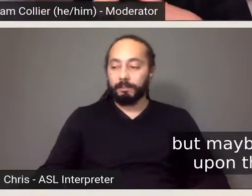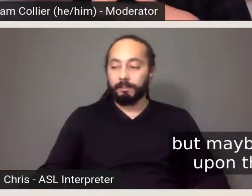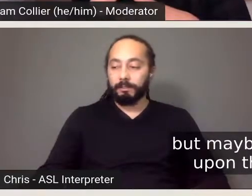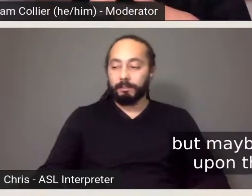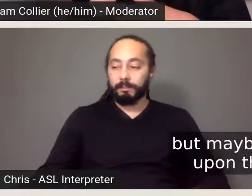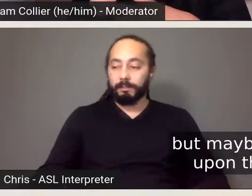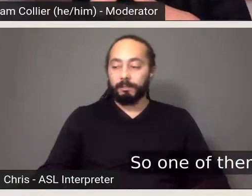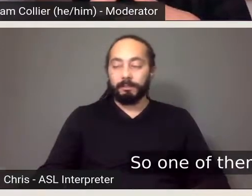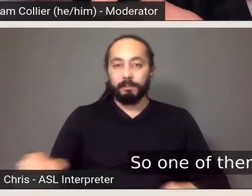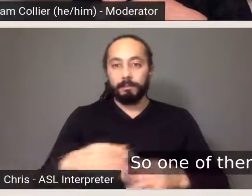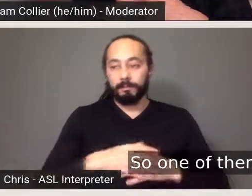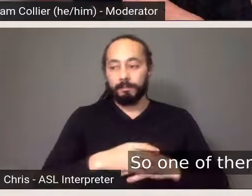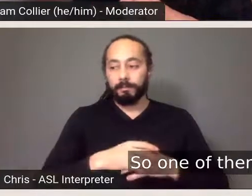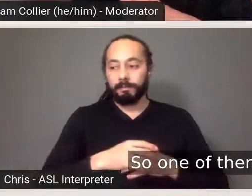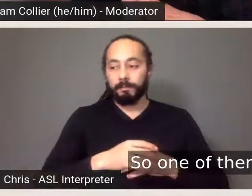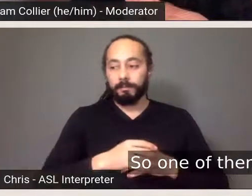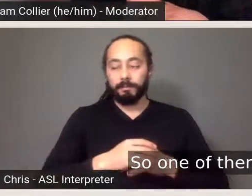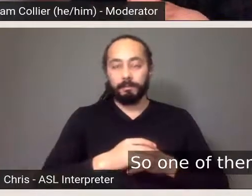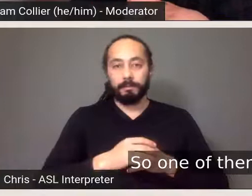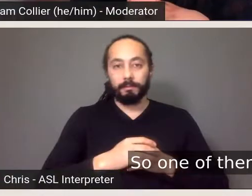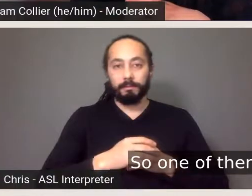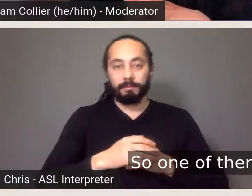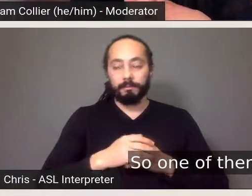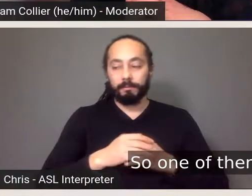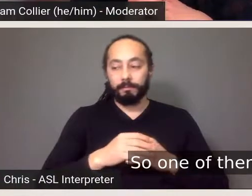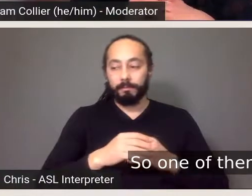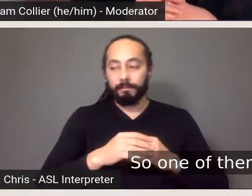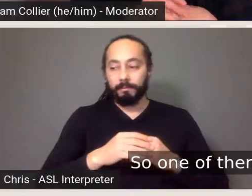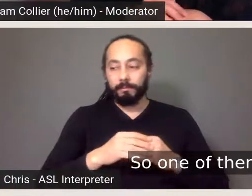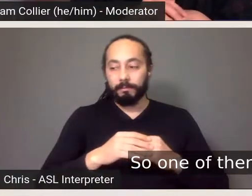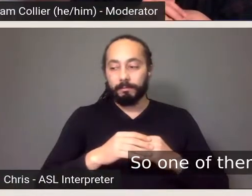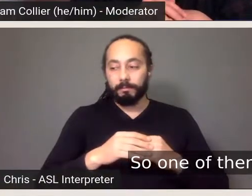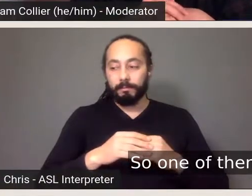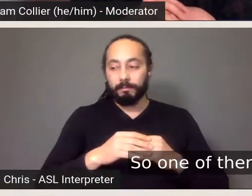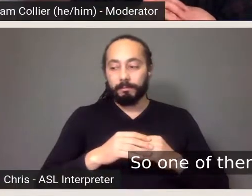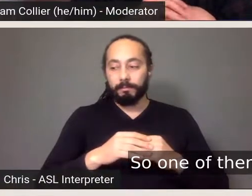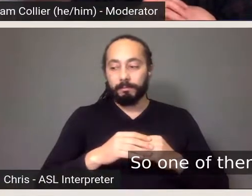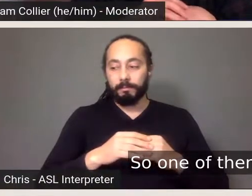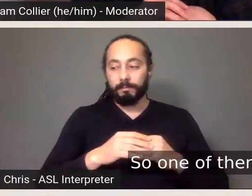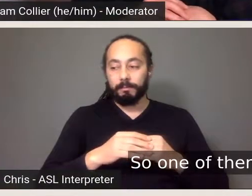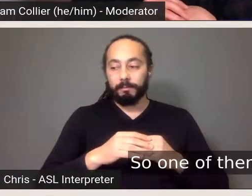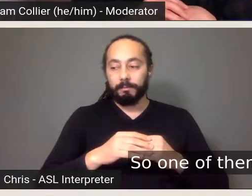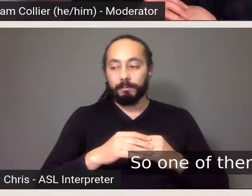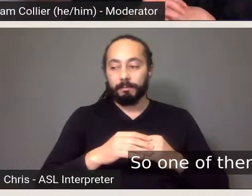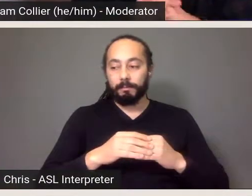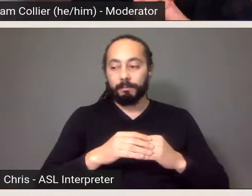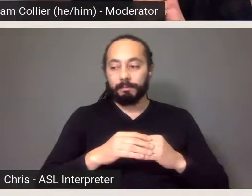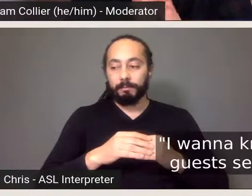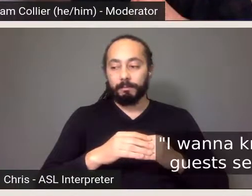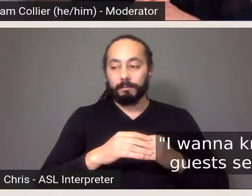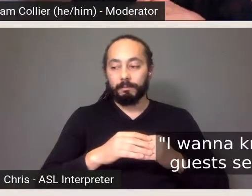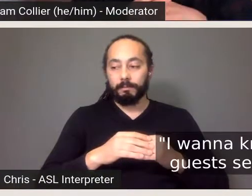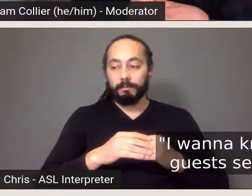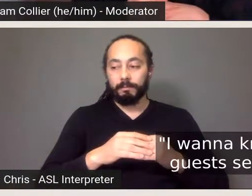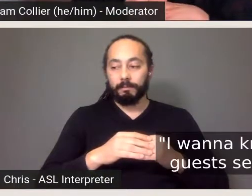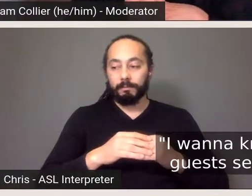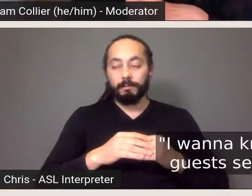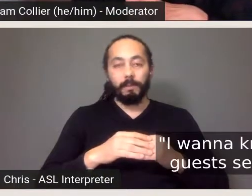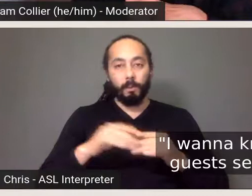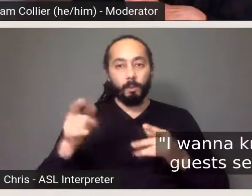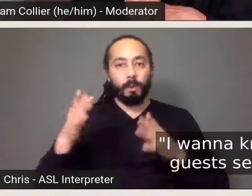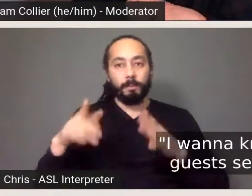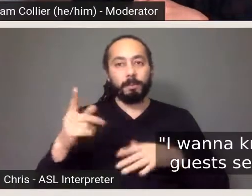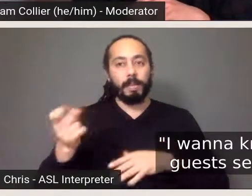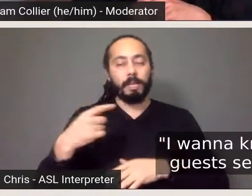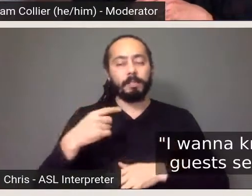expand upon them a little bit. So one of them is person's asking, I want to know about how